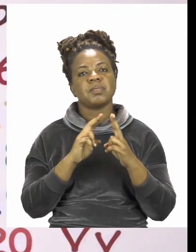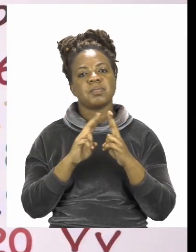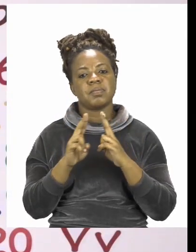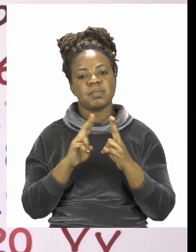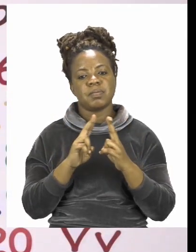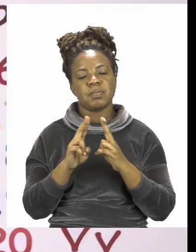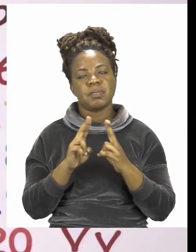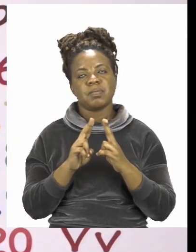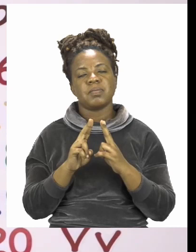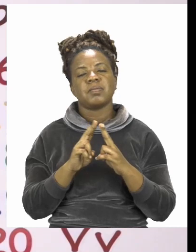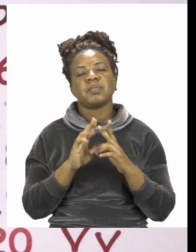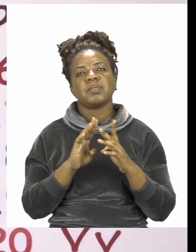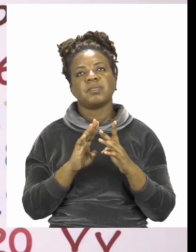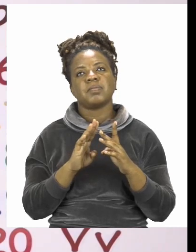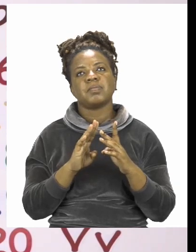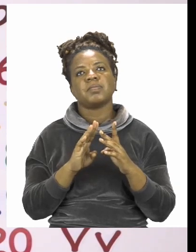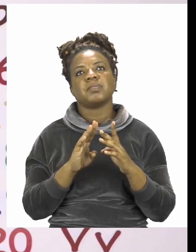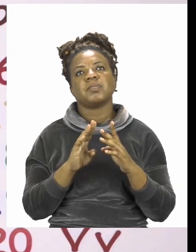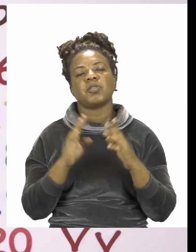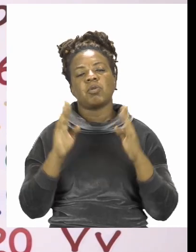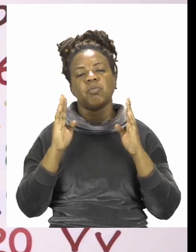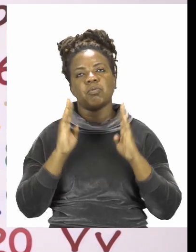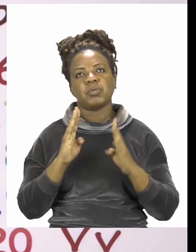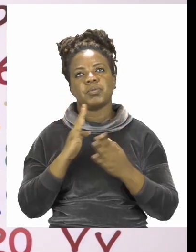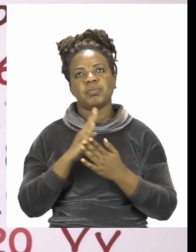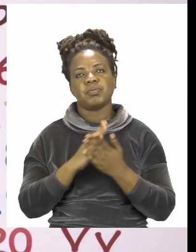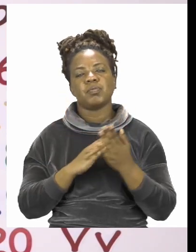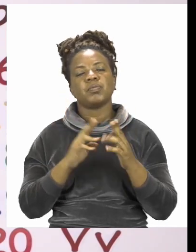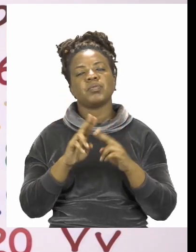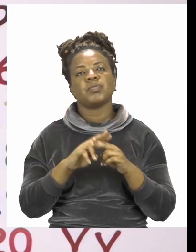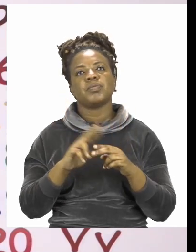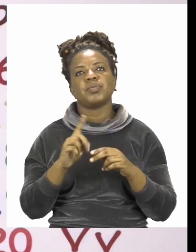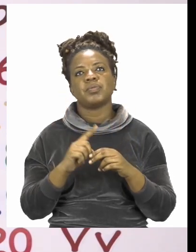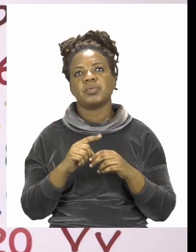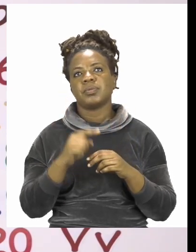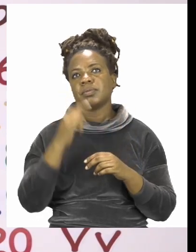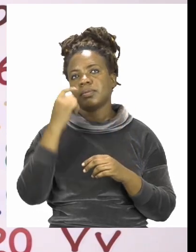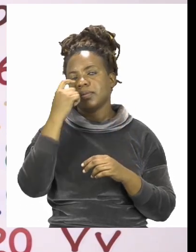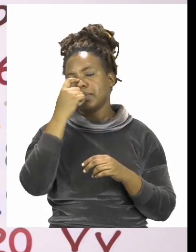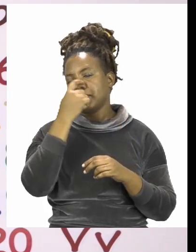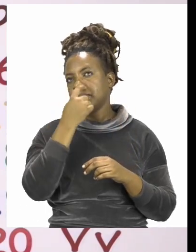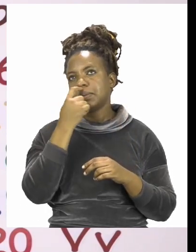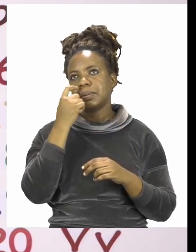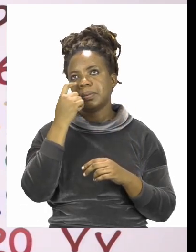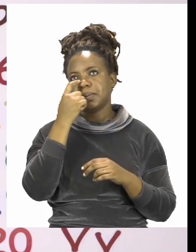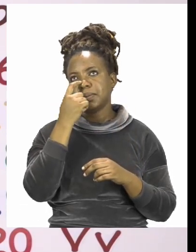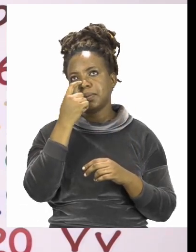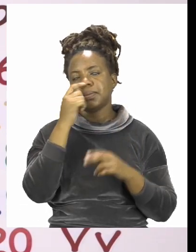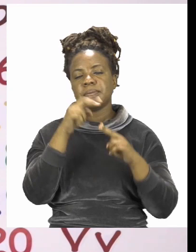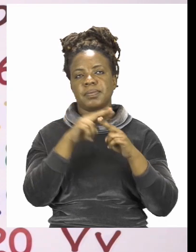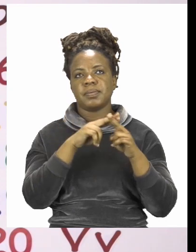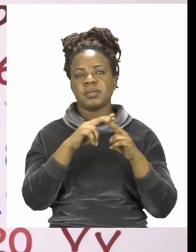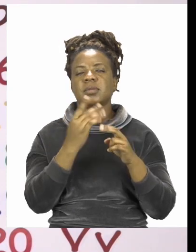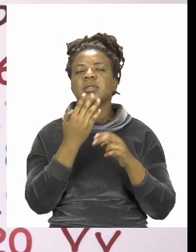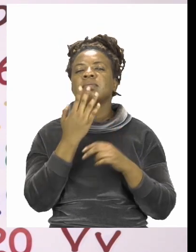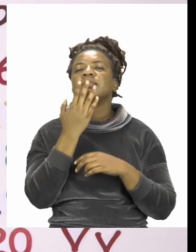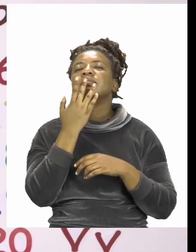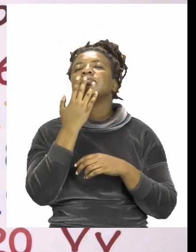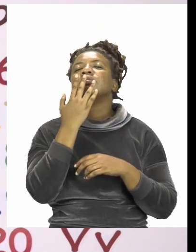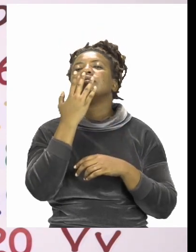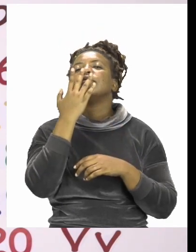for. Now the nose is used to smell things. Everyone, touch your